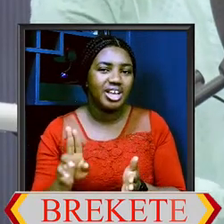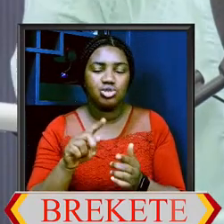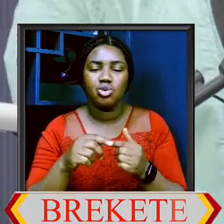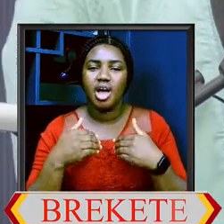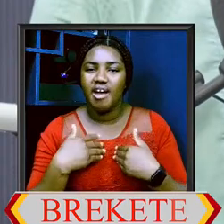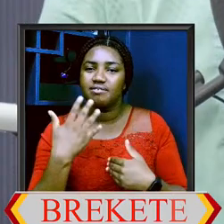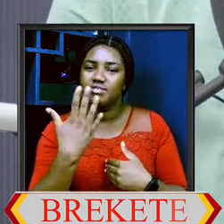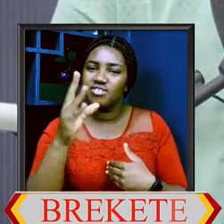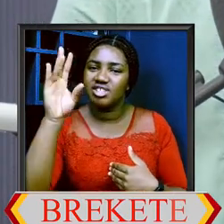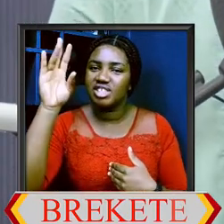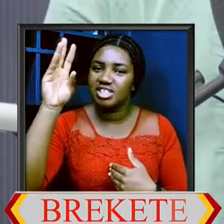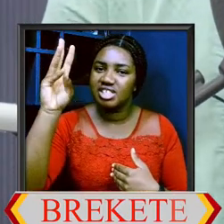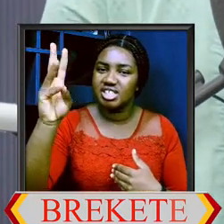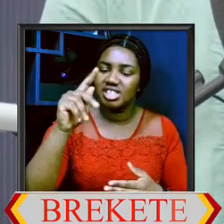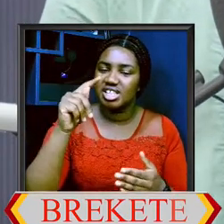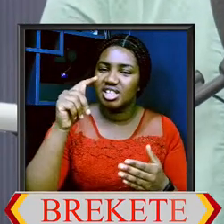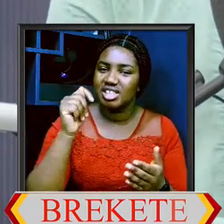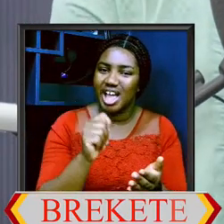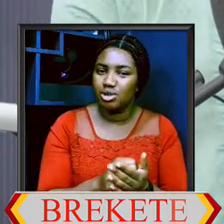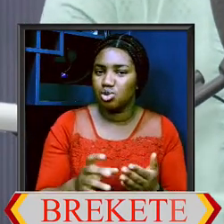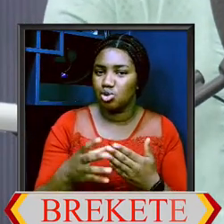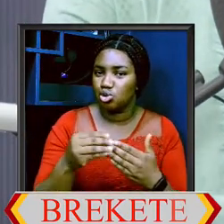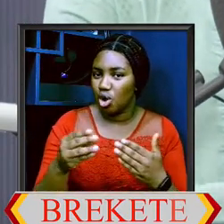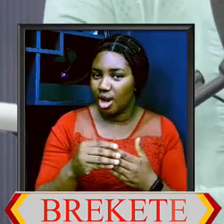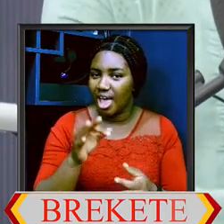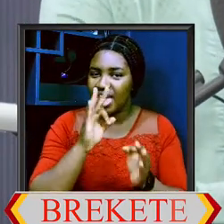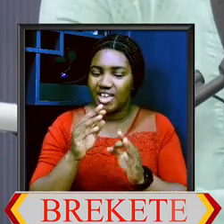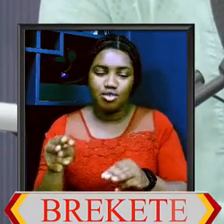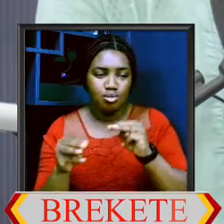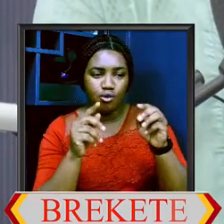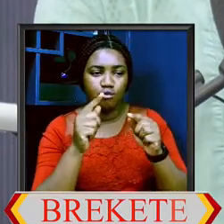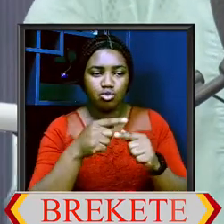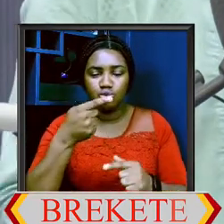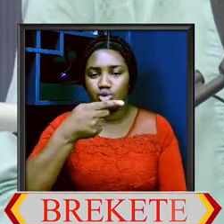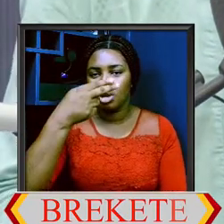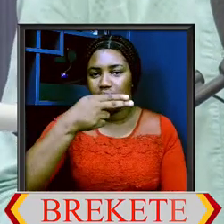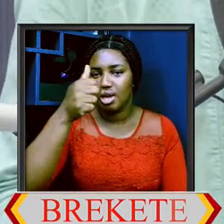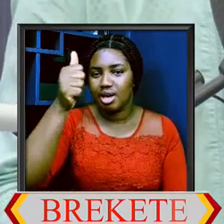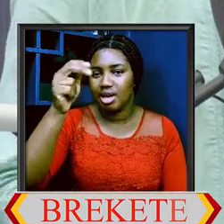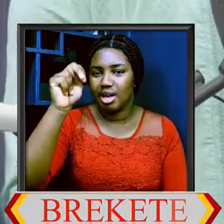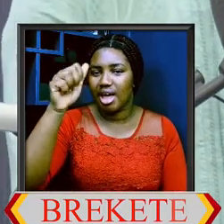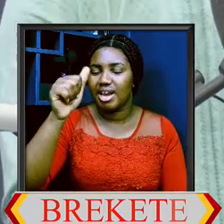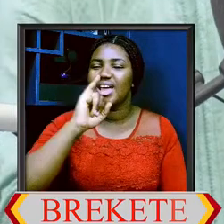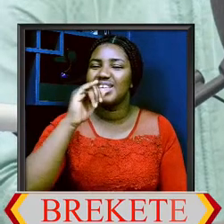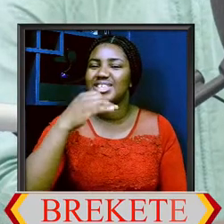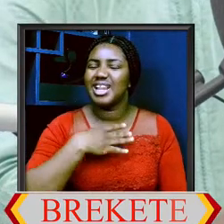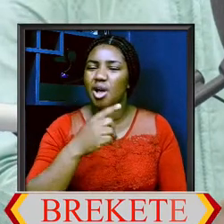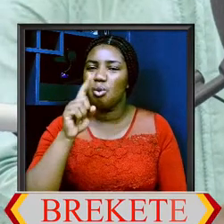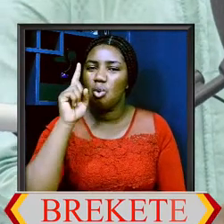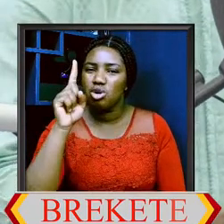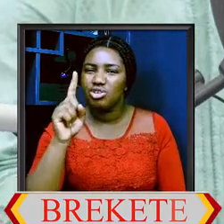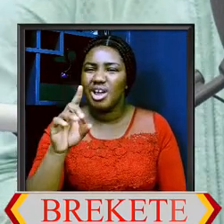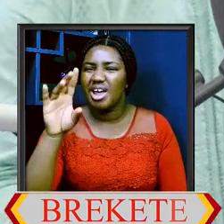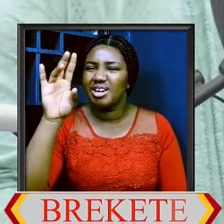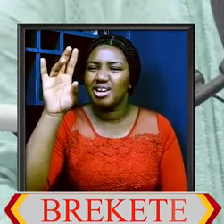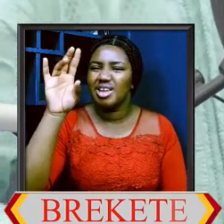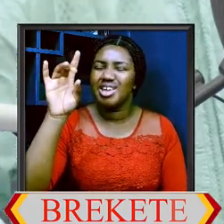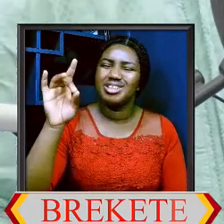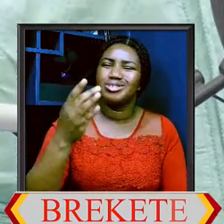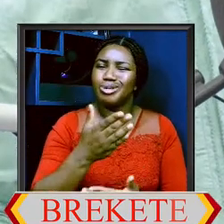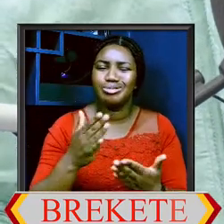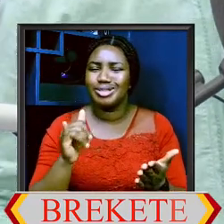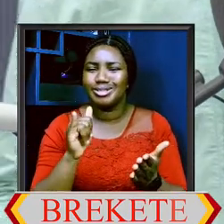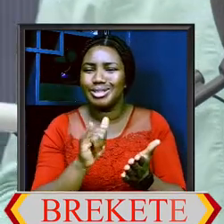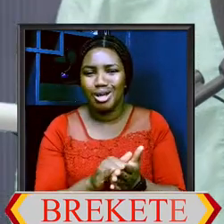$56,000 if you move to Ghana now like $180 something th000 that is about and something million